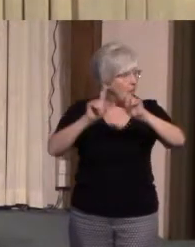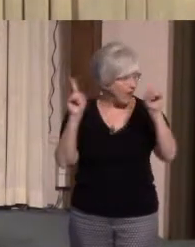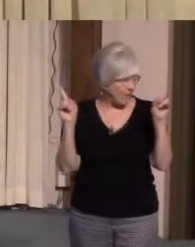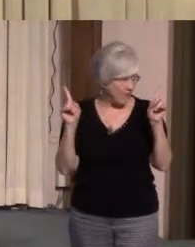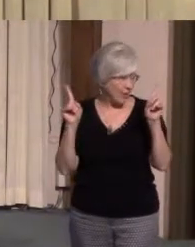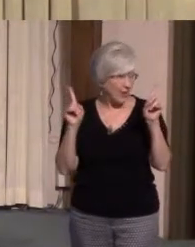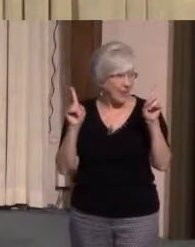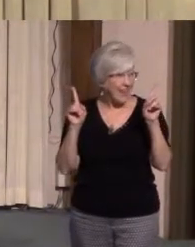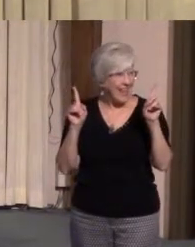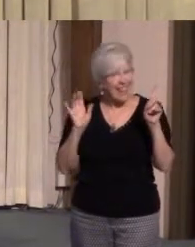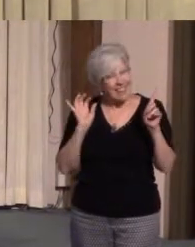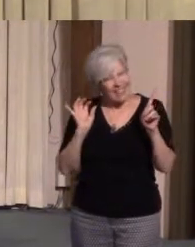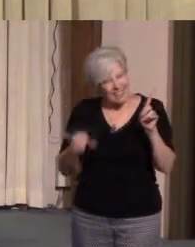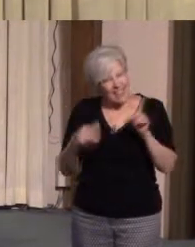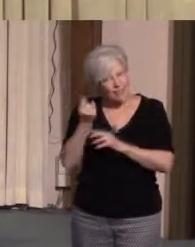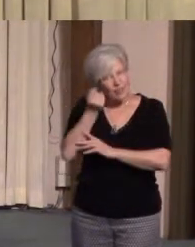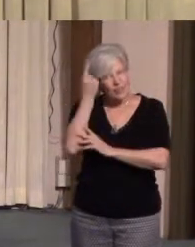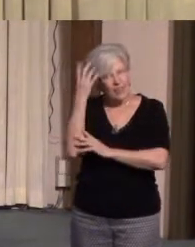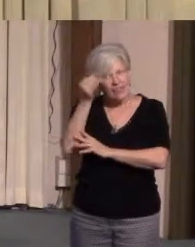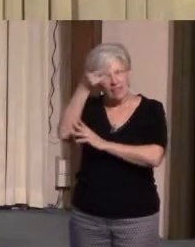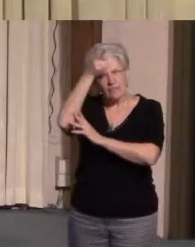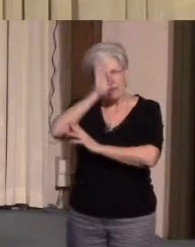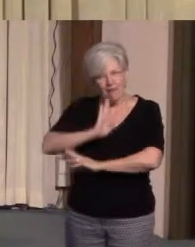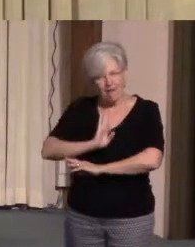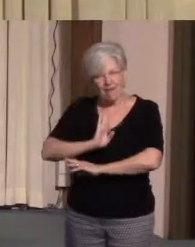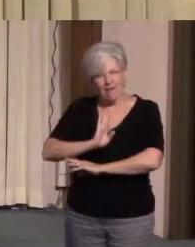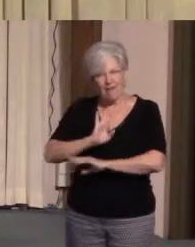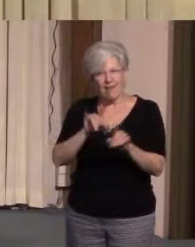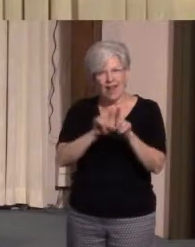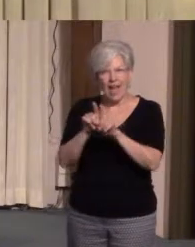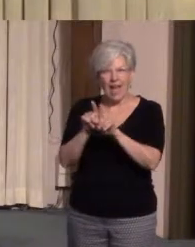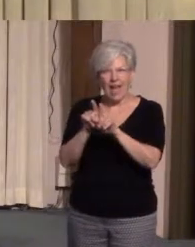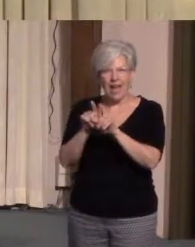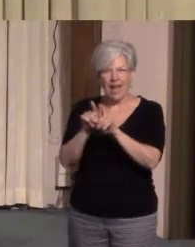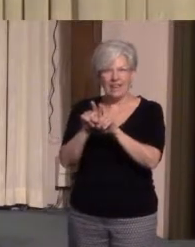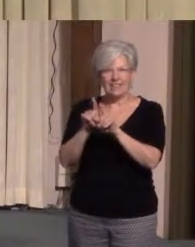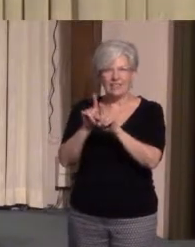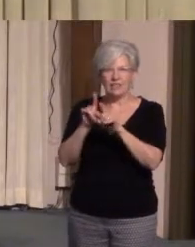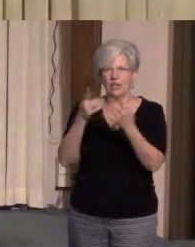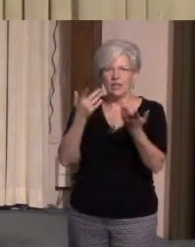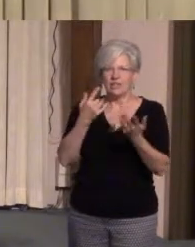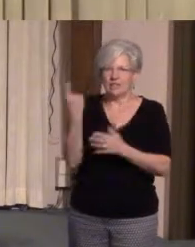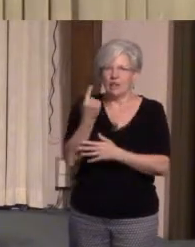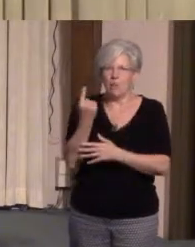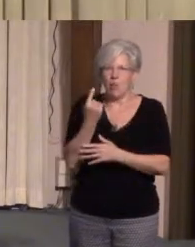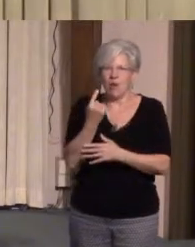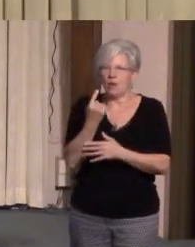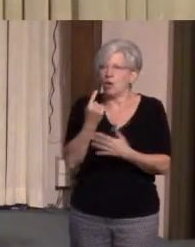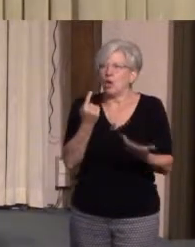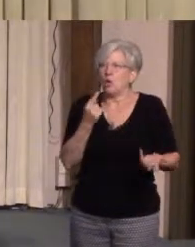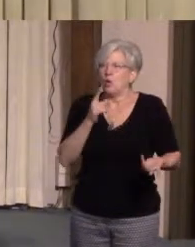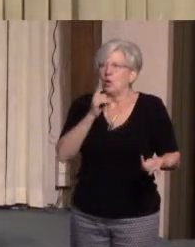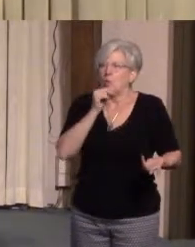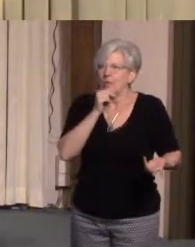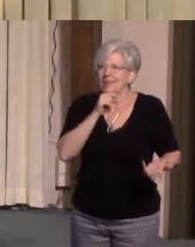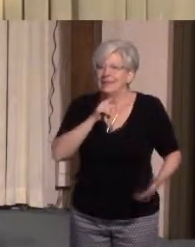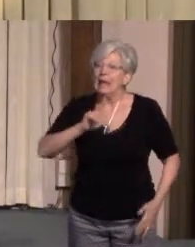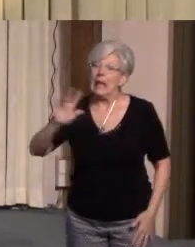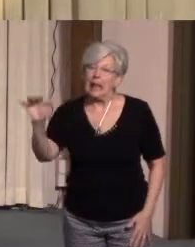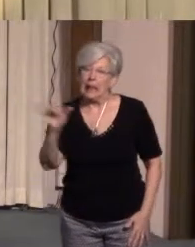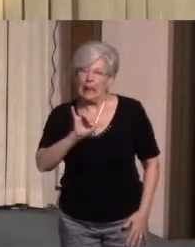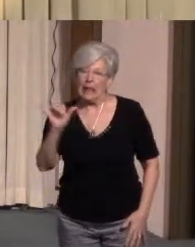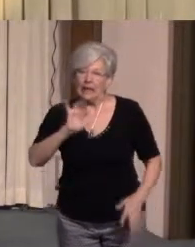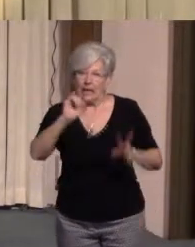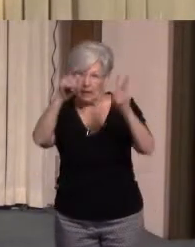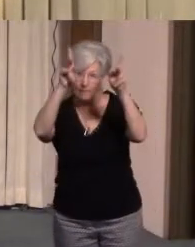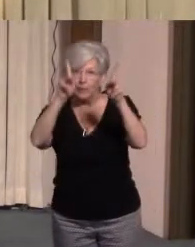understanding has progressed, right, as time has gone by. However, that understanding of God as someone